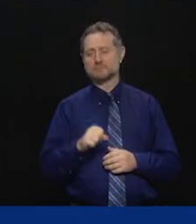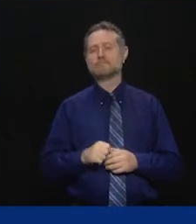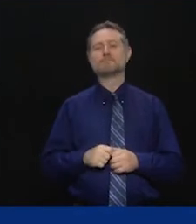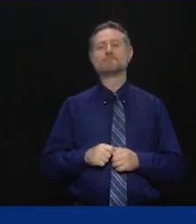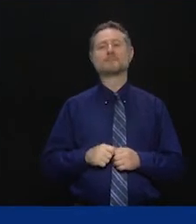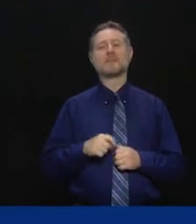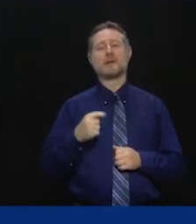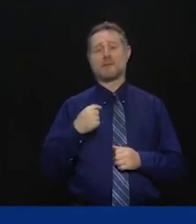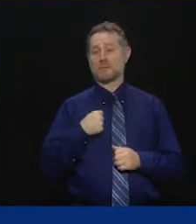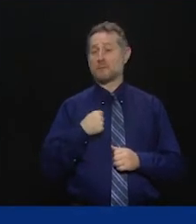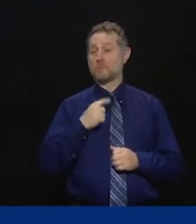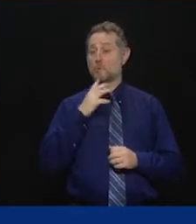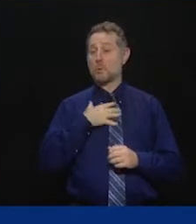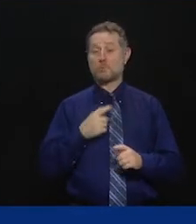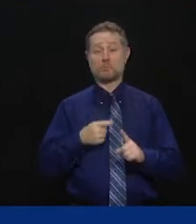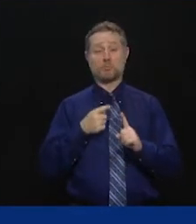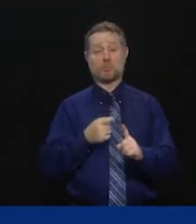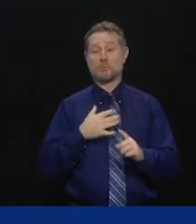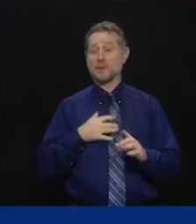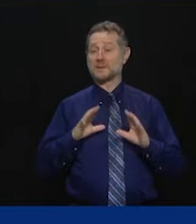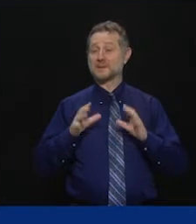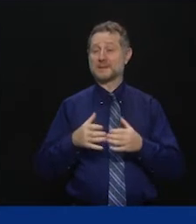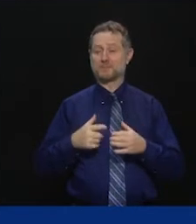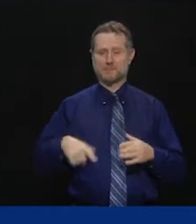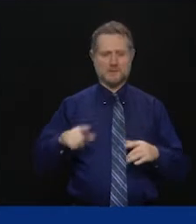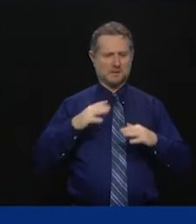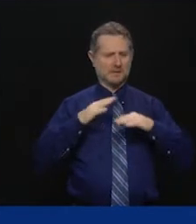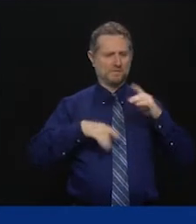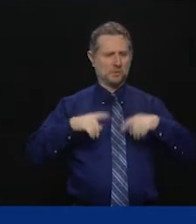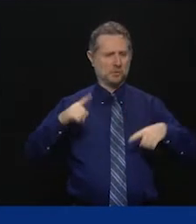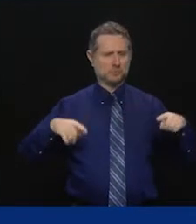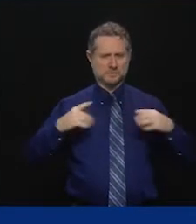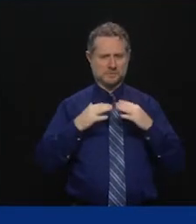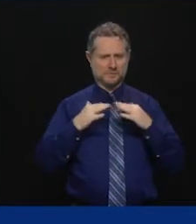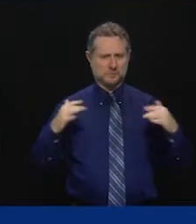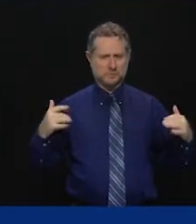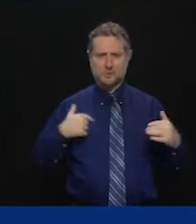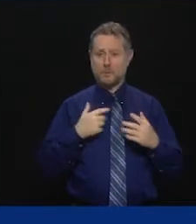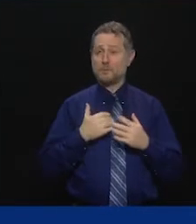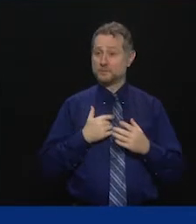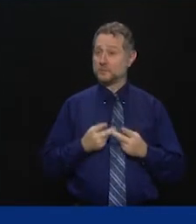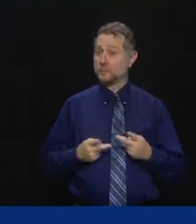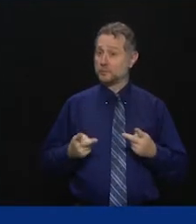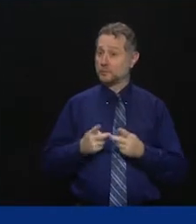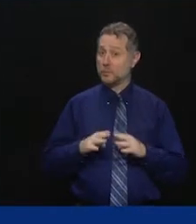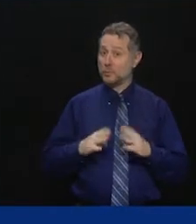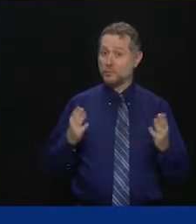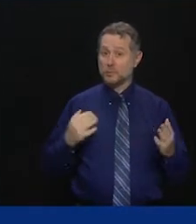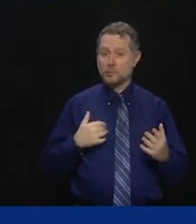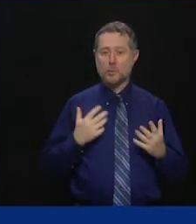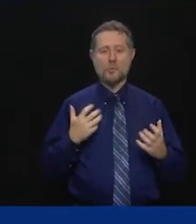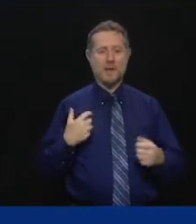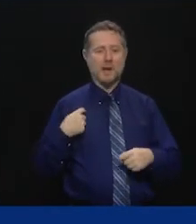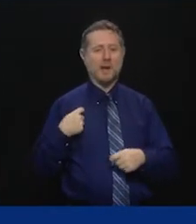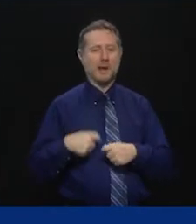here. And I have openings. And I've said to many people I want to have many Latinos, but I'm particularly